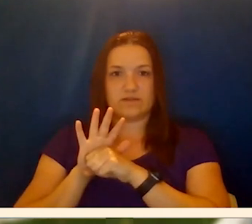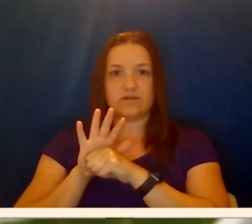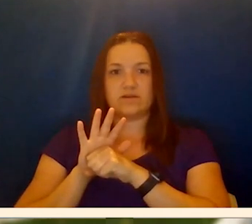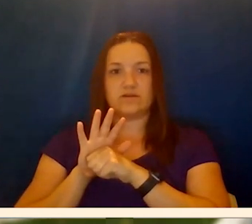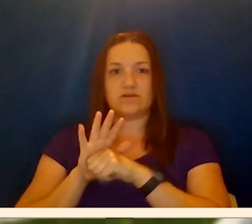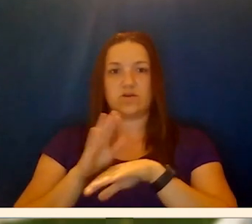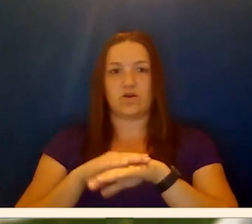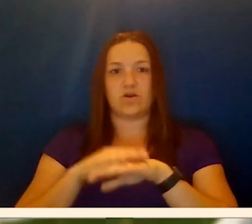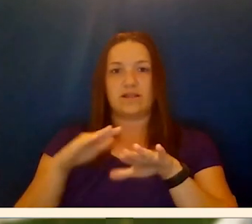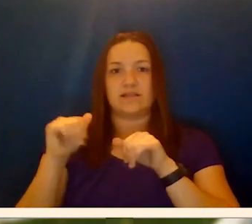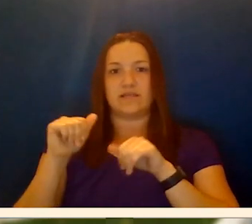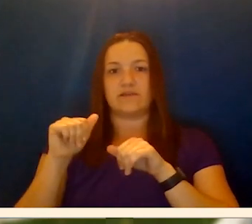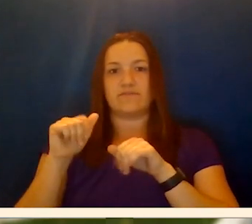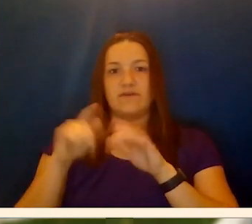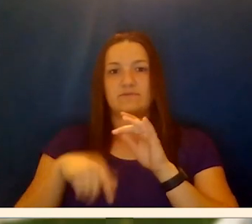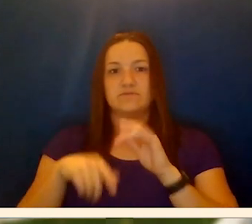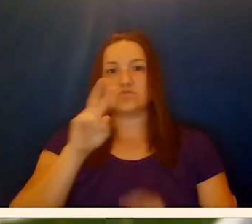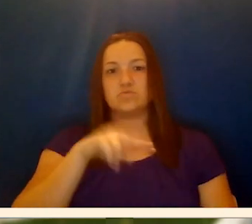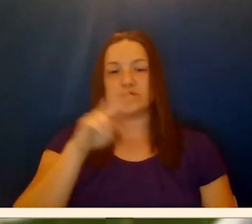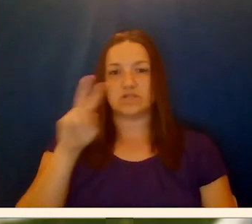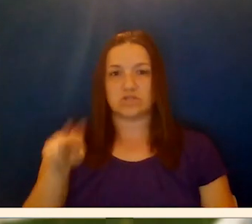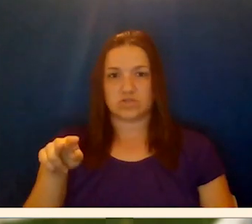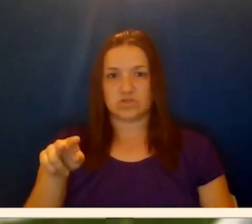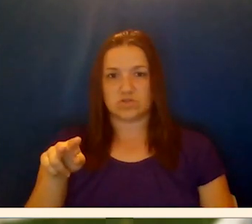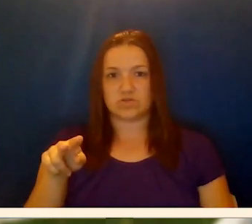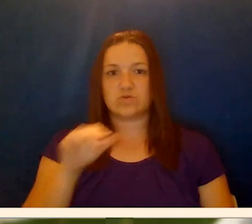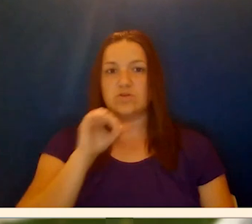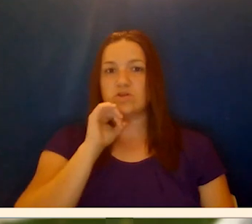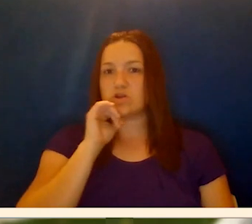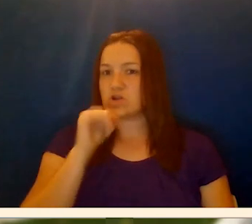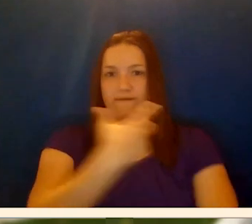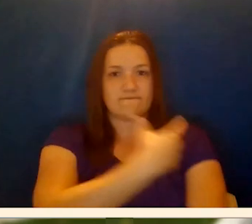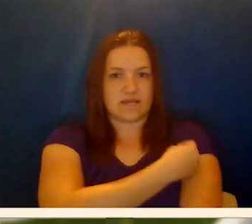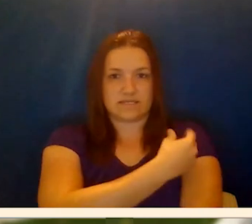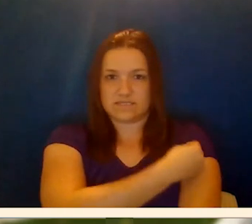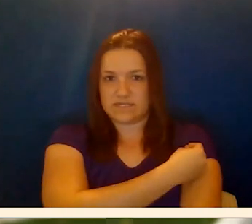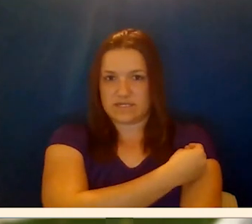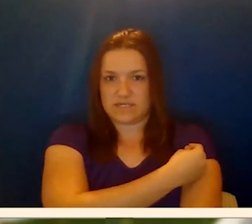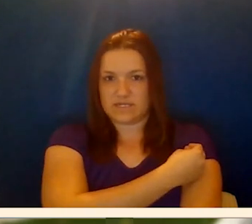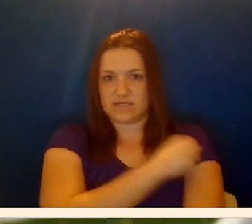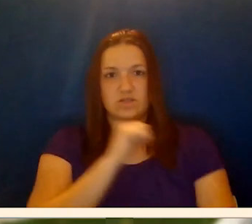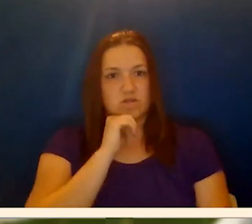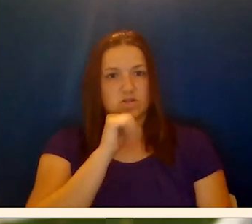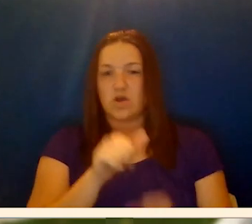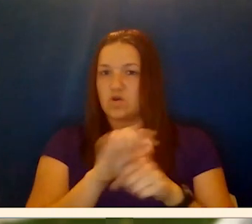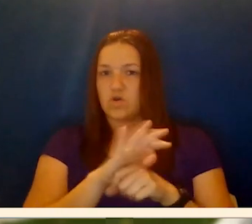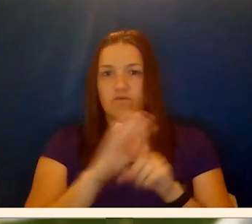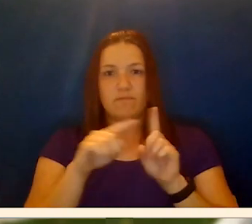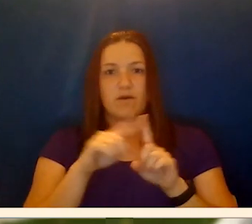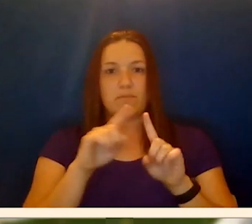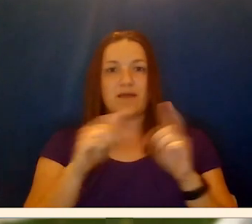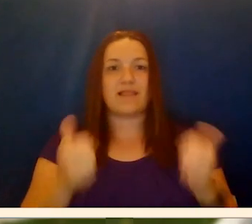on a leave of absence, 22 that are unvaccinated. They're not COVID positive, but